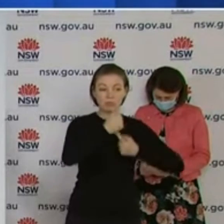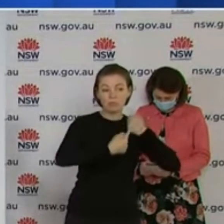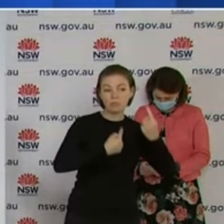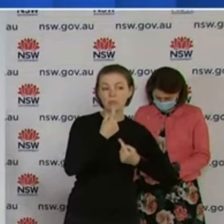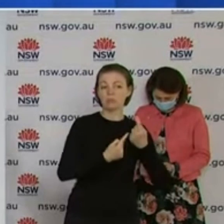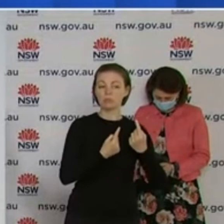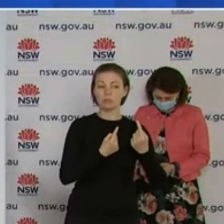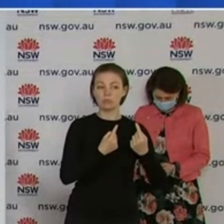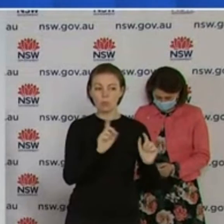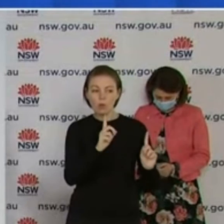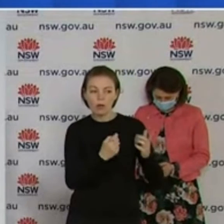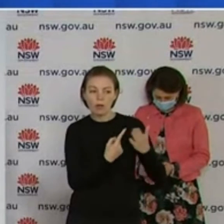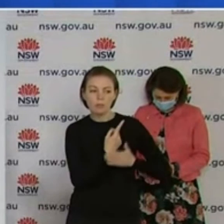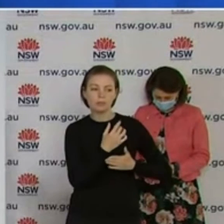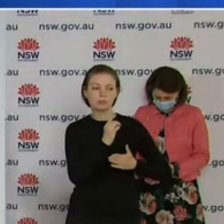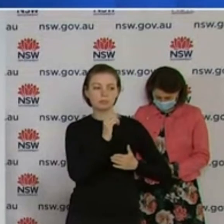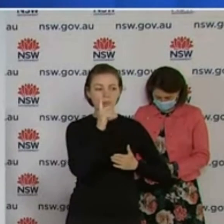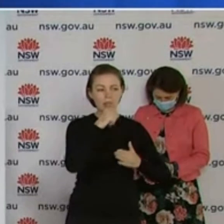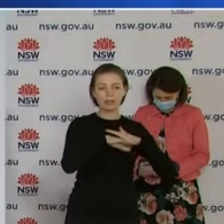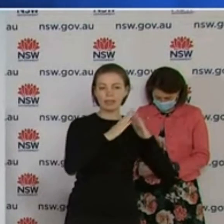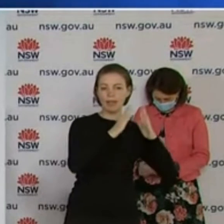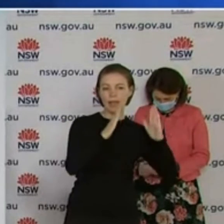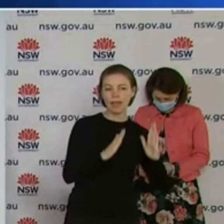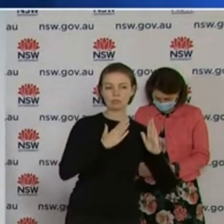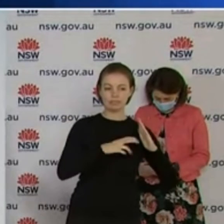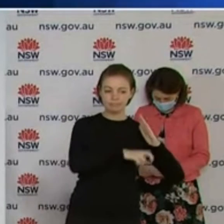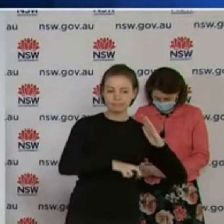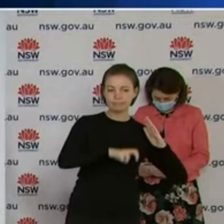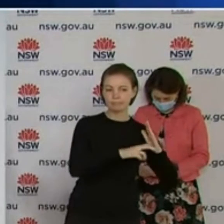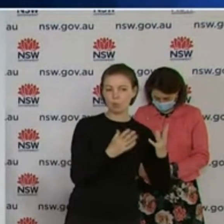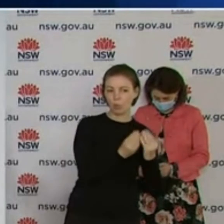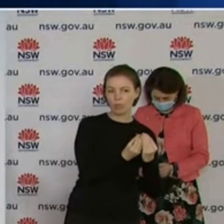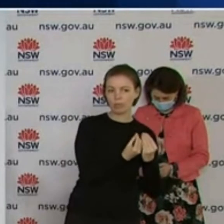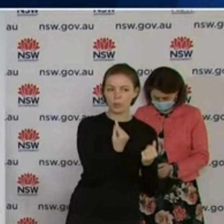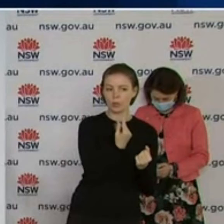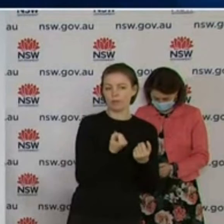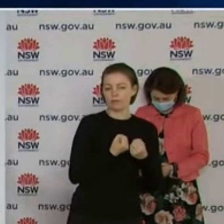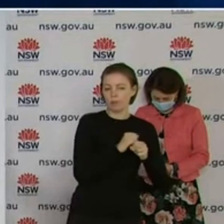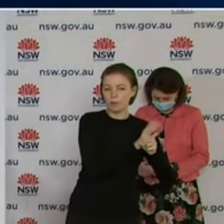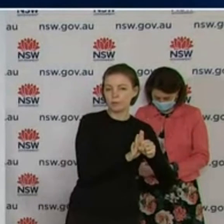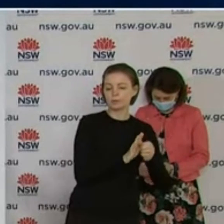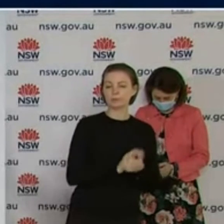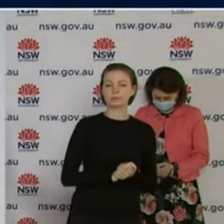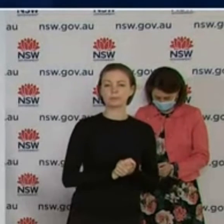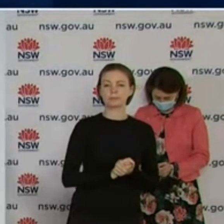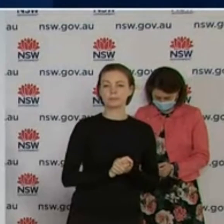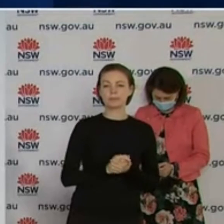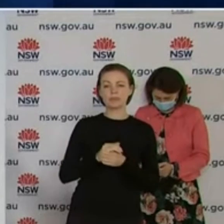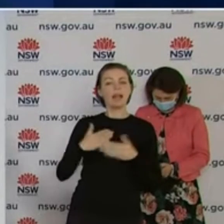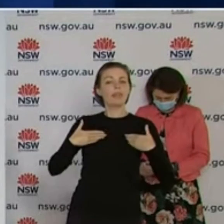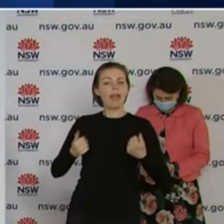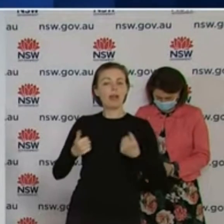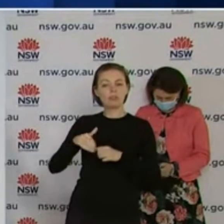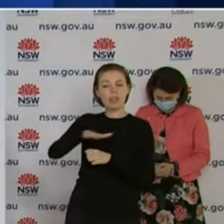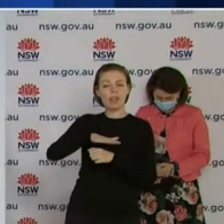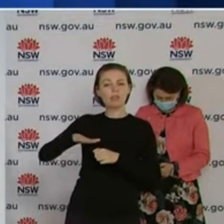other people in the household about their need to isolate. Similarly, the clinical teams in the LHDs have a program of following